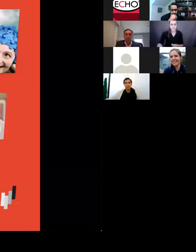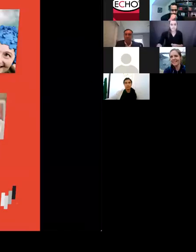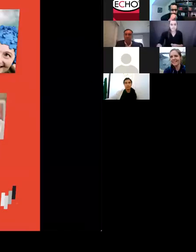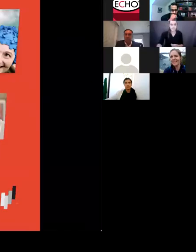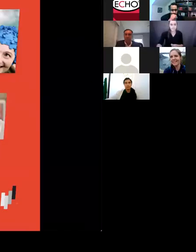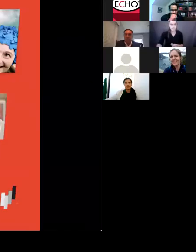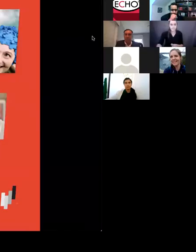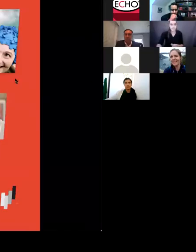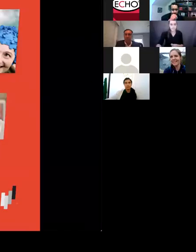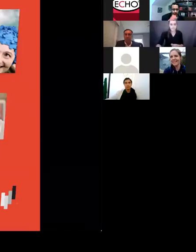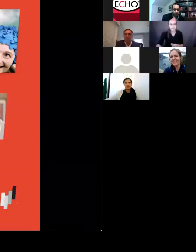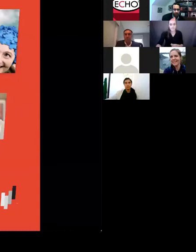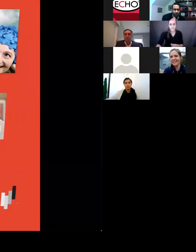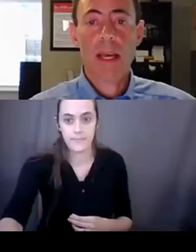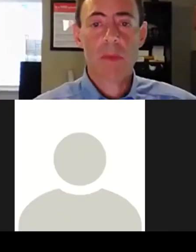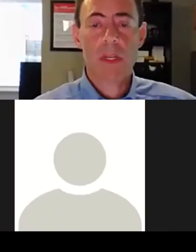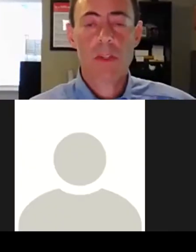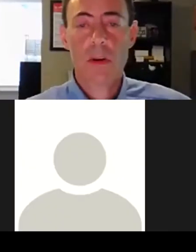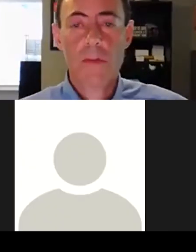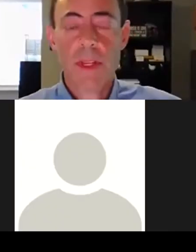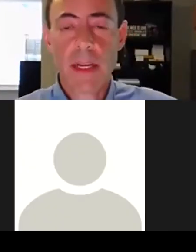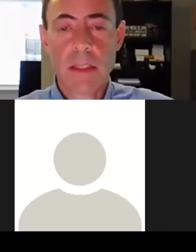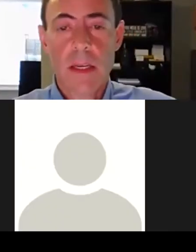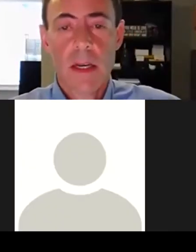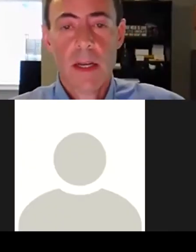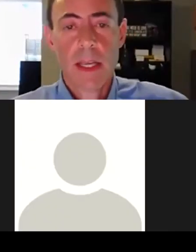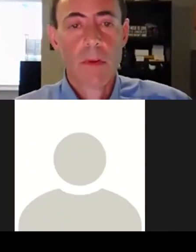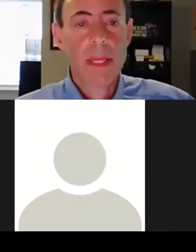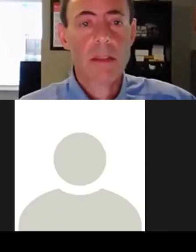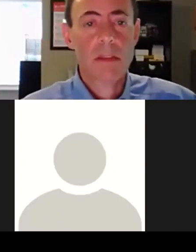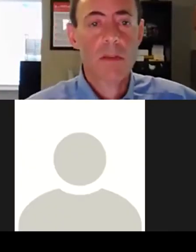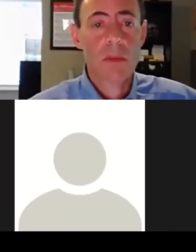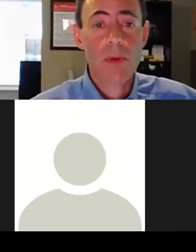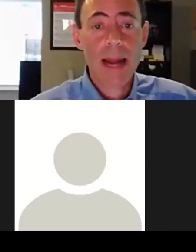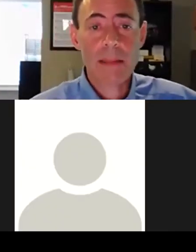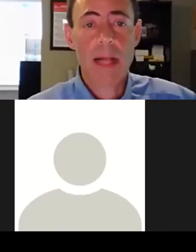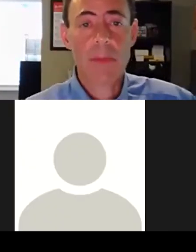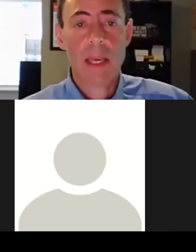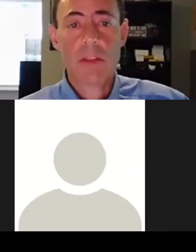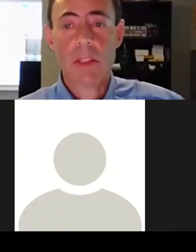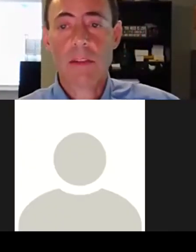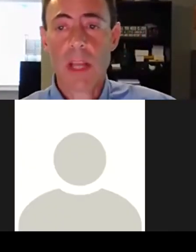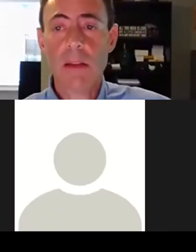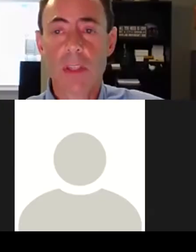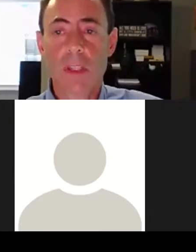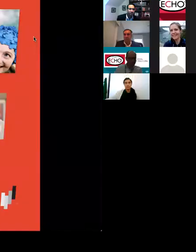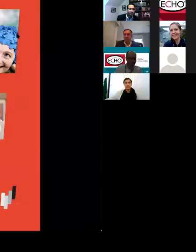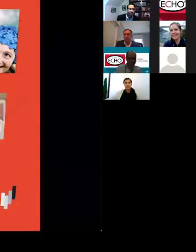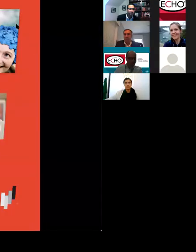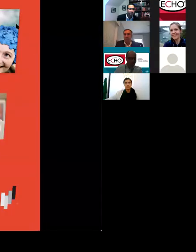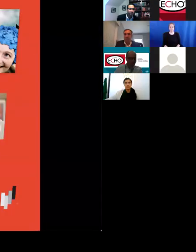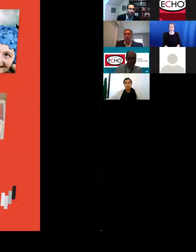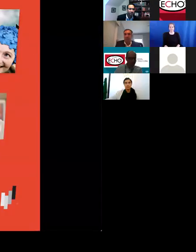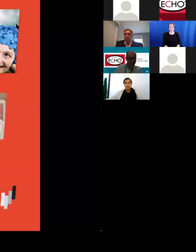screen. Great. And so, yes, I'm going to turn for the next several minutes to some practical applications and challenges from